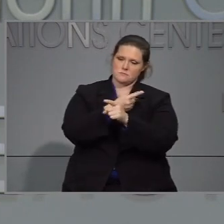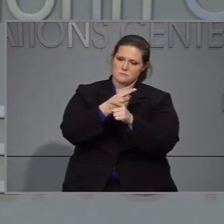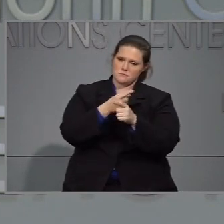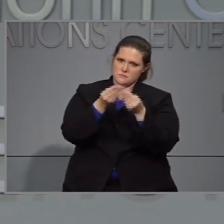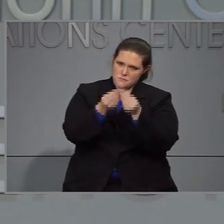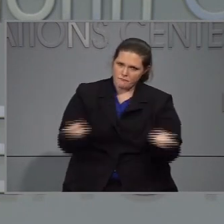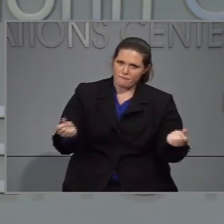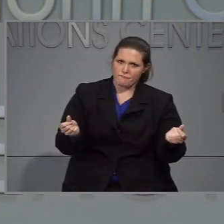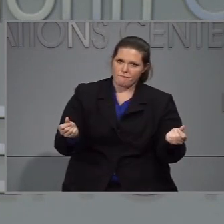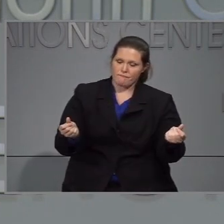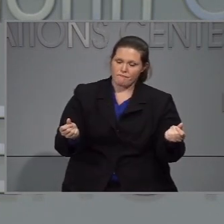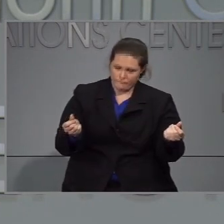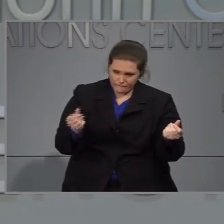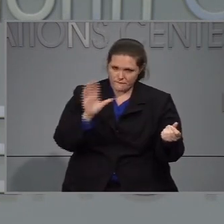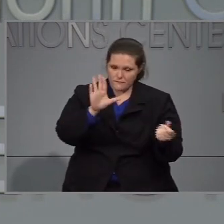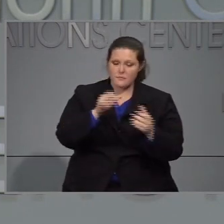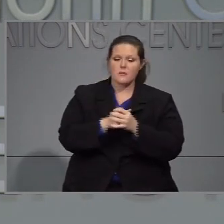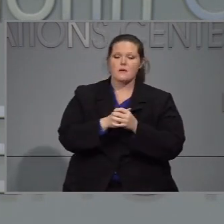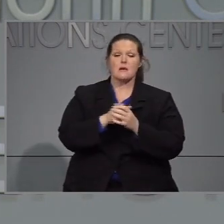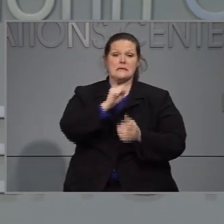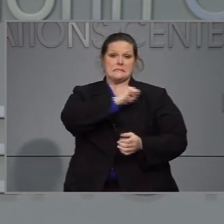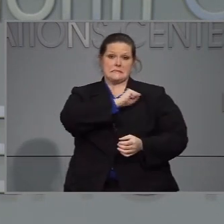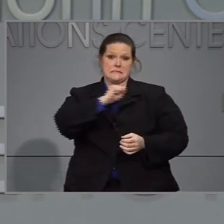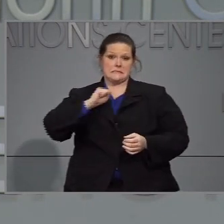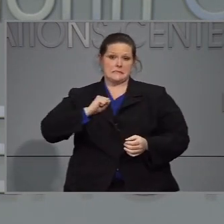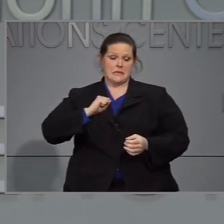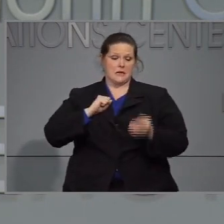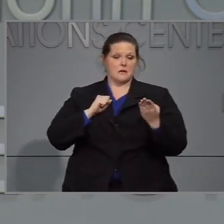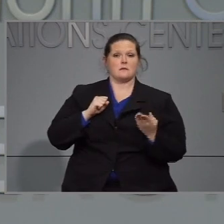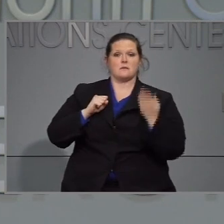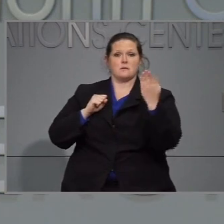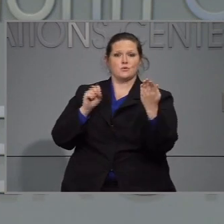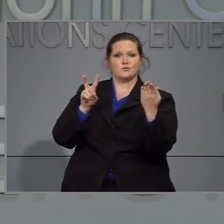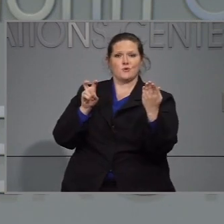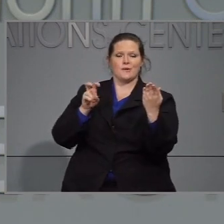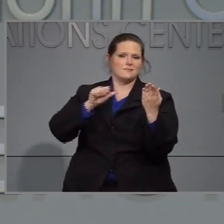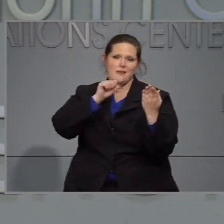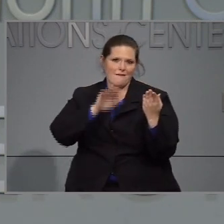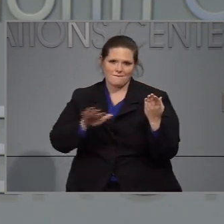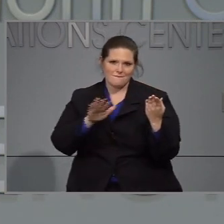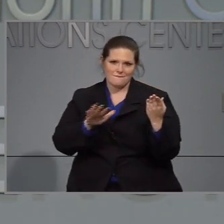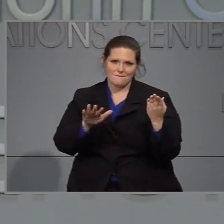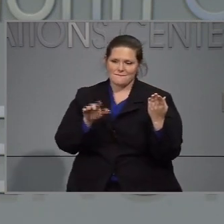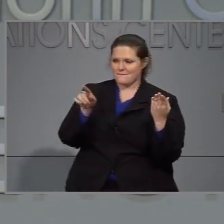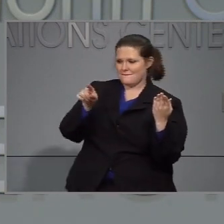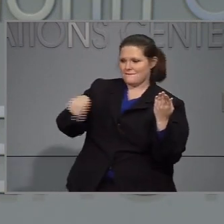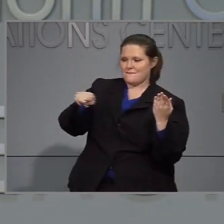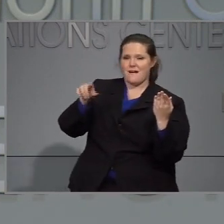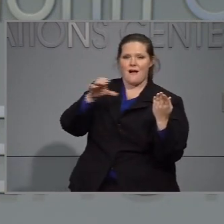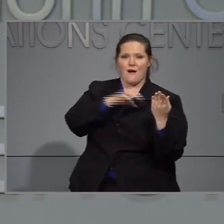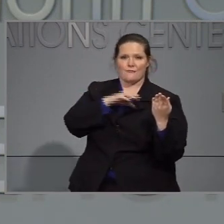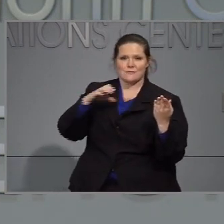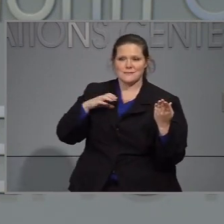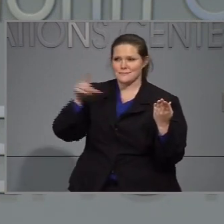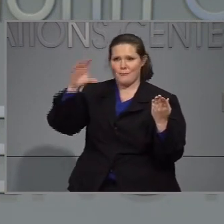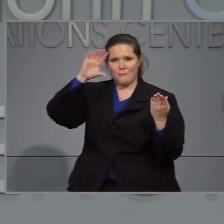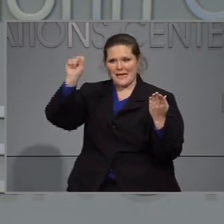week supplement the Senate proposed is not enough, and Congress and the President need to do